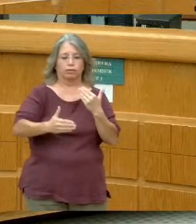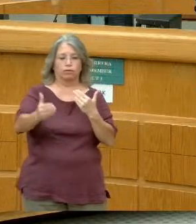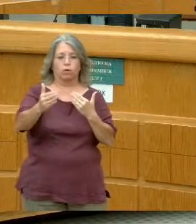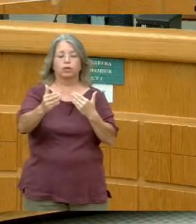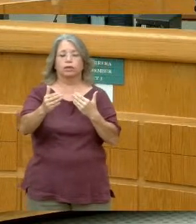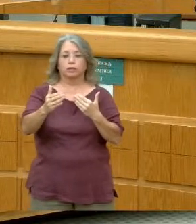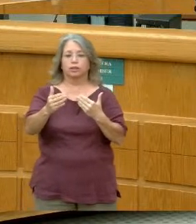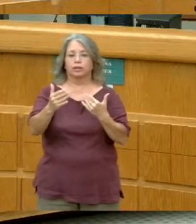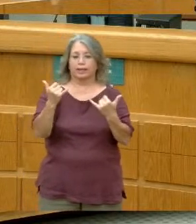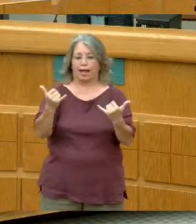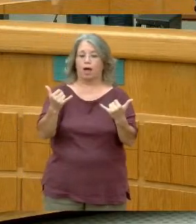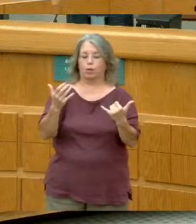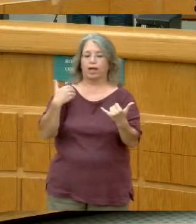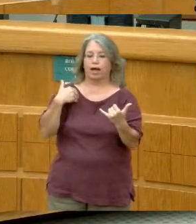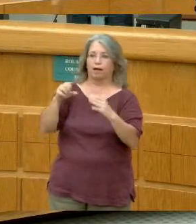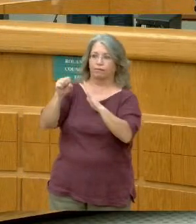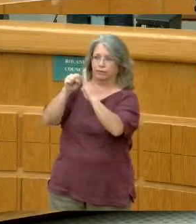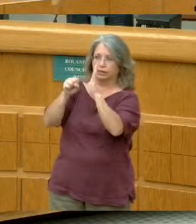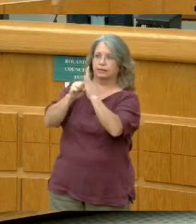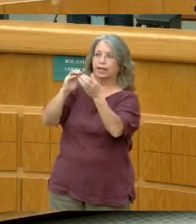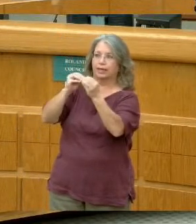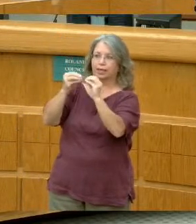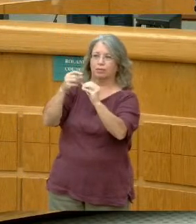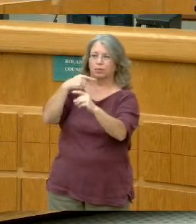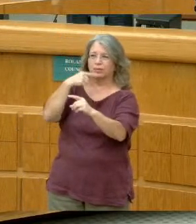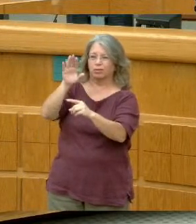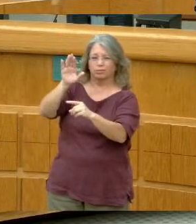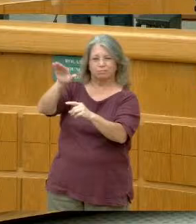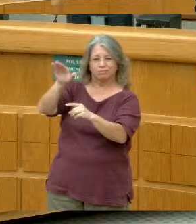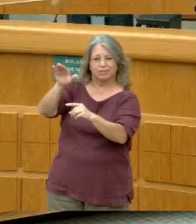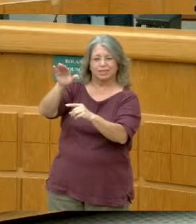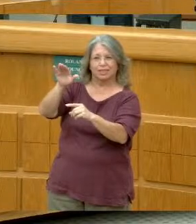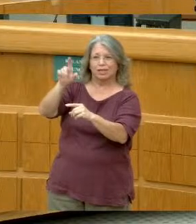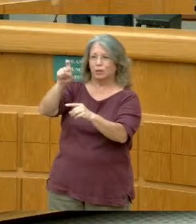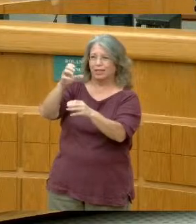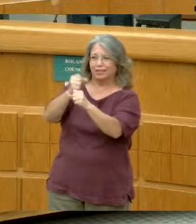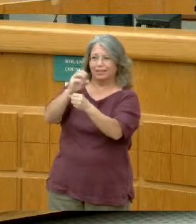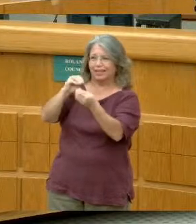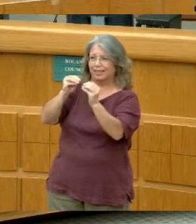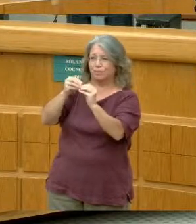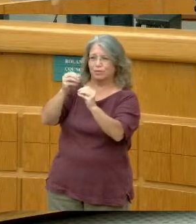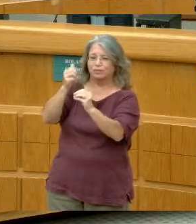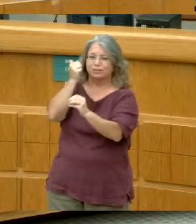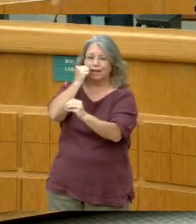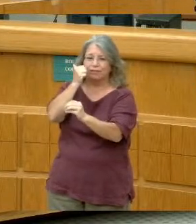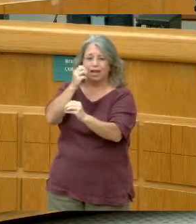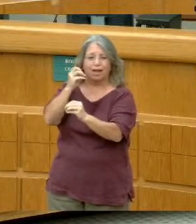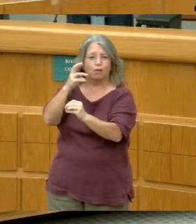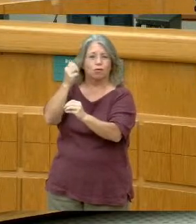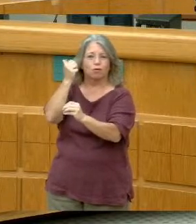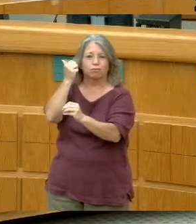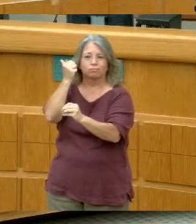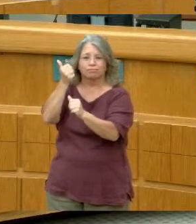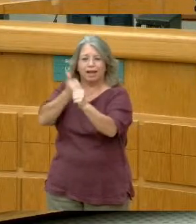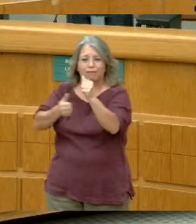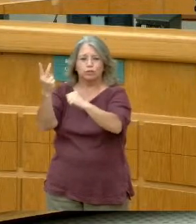state's number in there now because we've talked to them. We said, you know what, we need to get your numbers at least every day or every other day, so we don't have